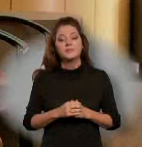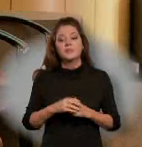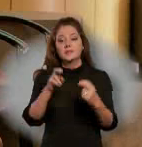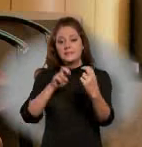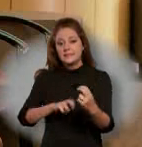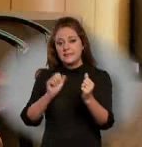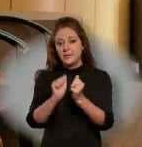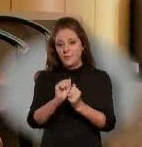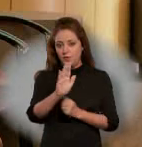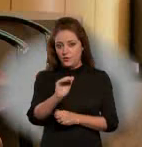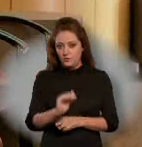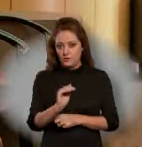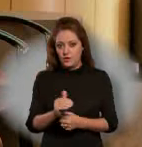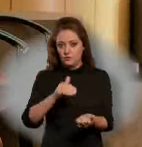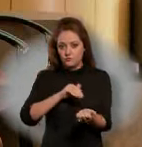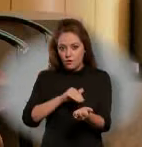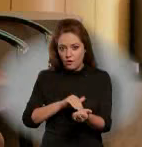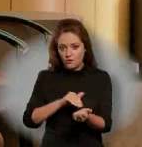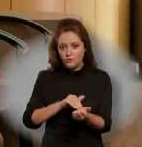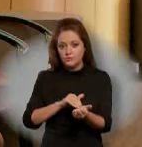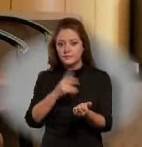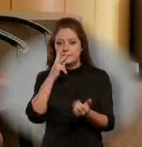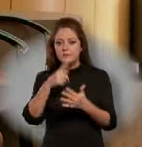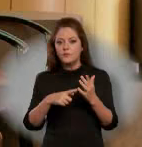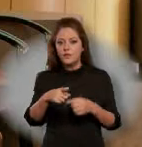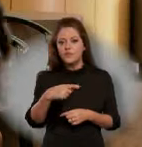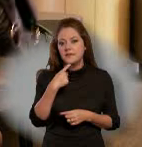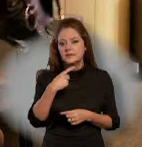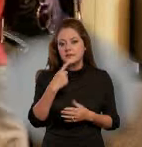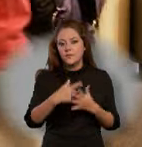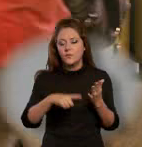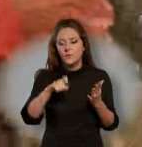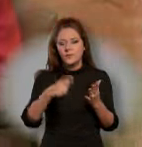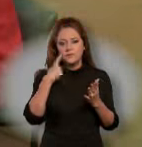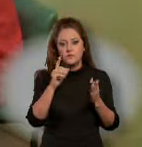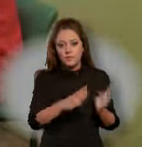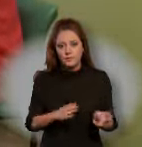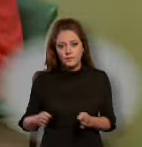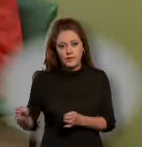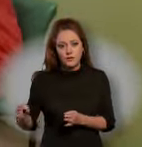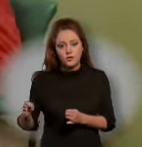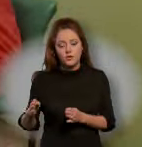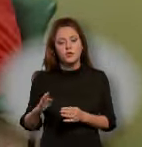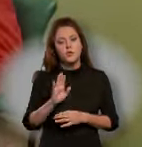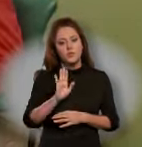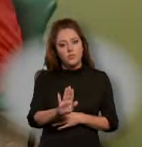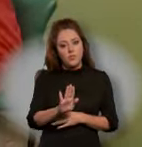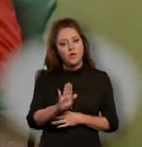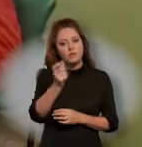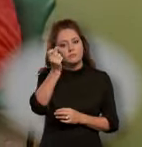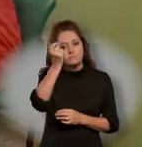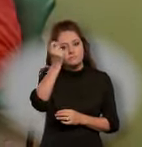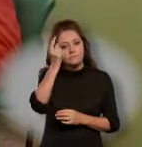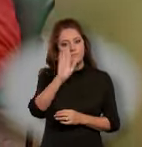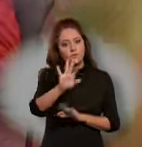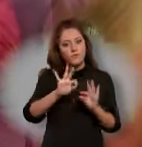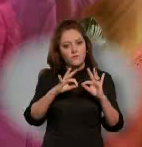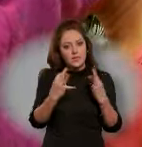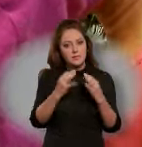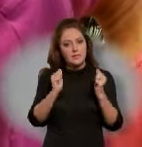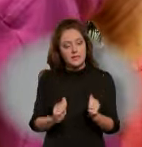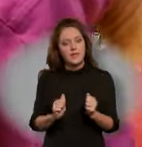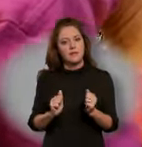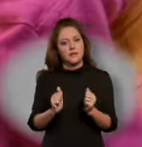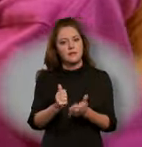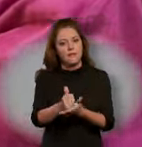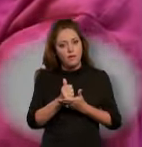Visit with your child's medical team to get their input on what you'll need to be prepared. Their unique understanding of your family can be a